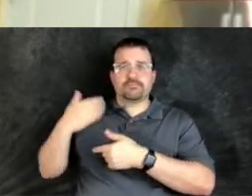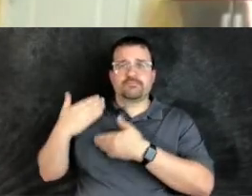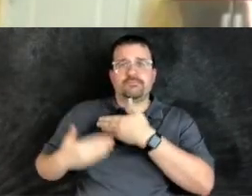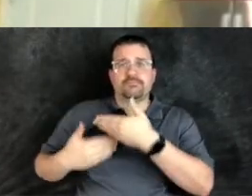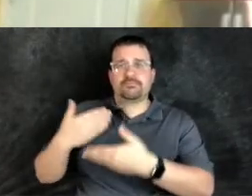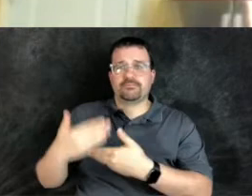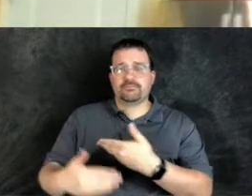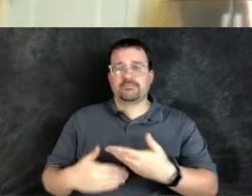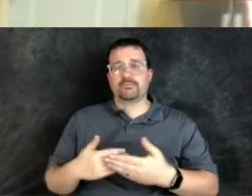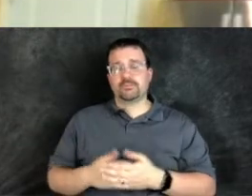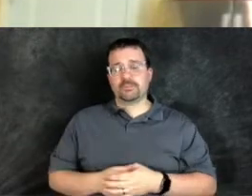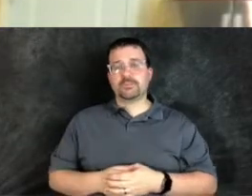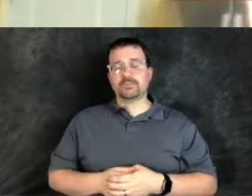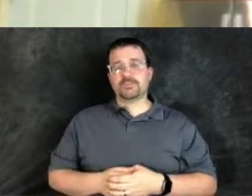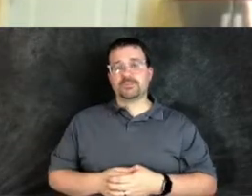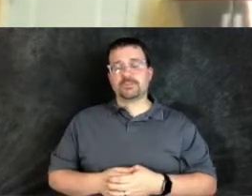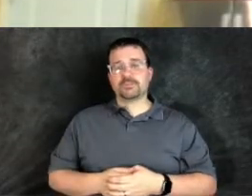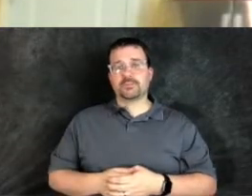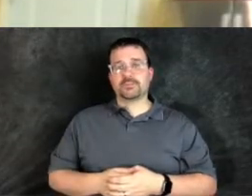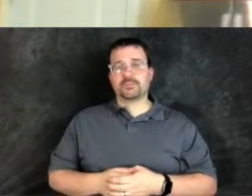generation.